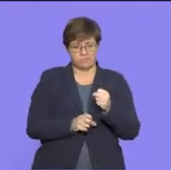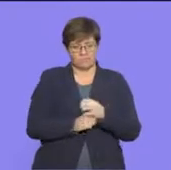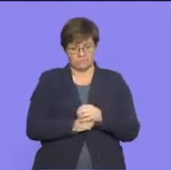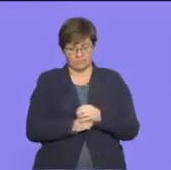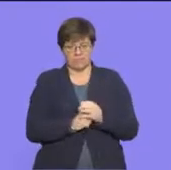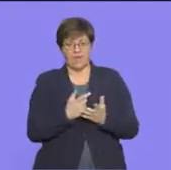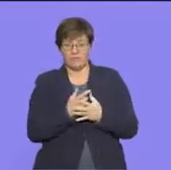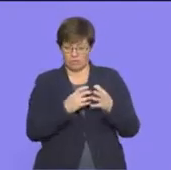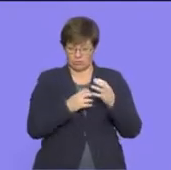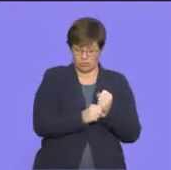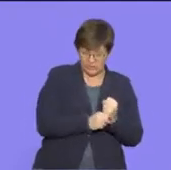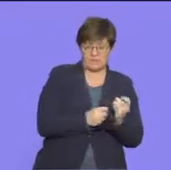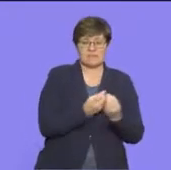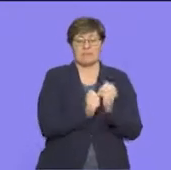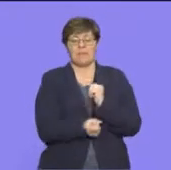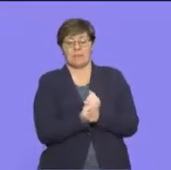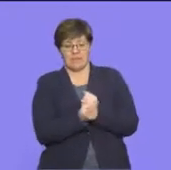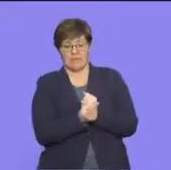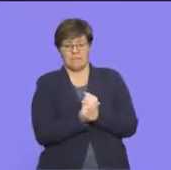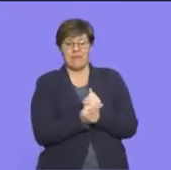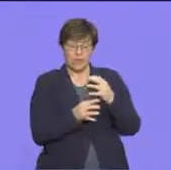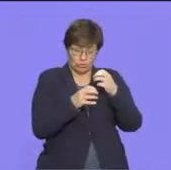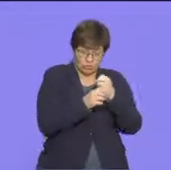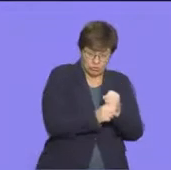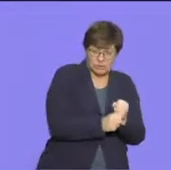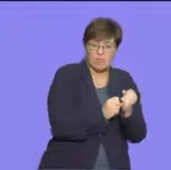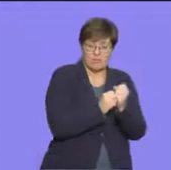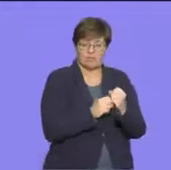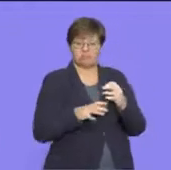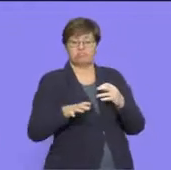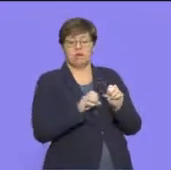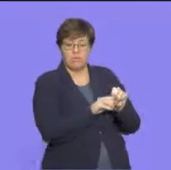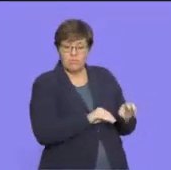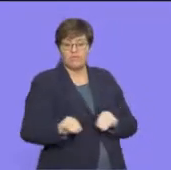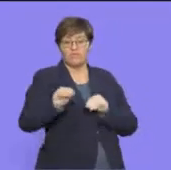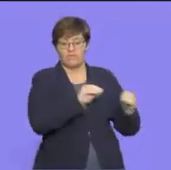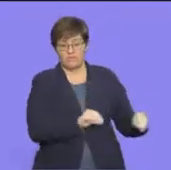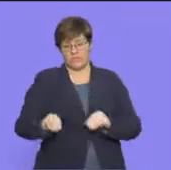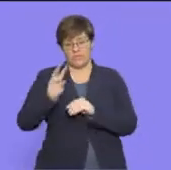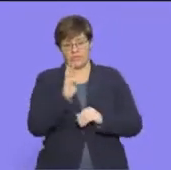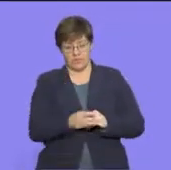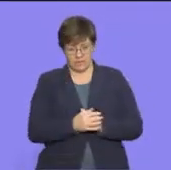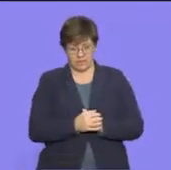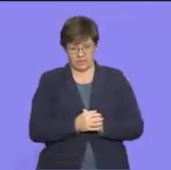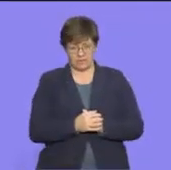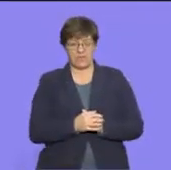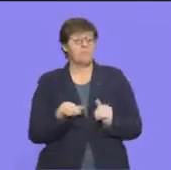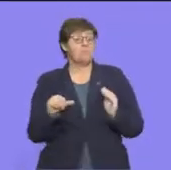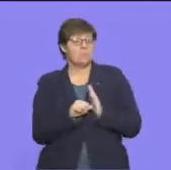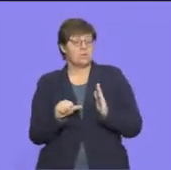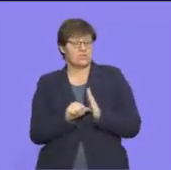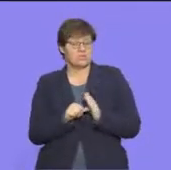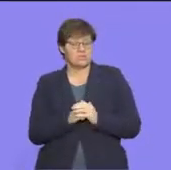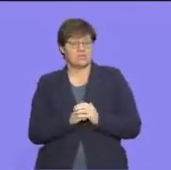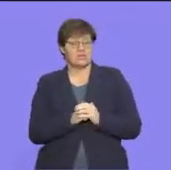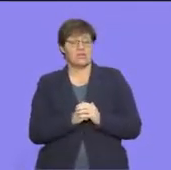squeeze, something's going to happen. I'm going to move things along. Now, as I said to you, it's very important